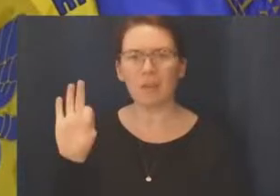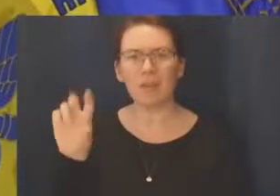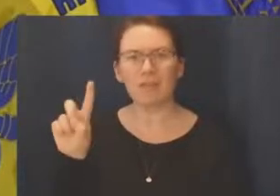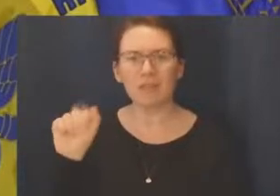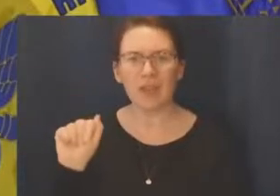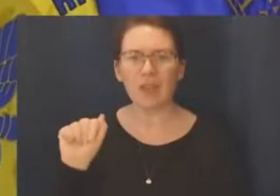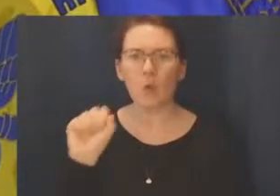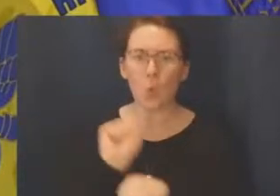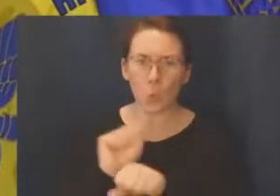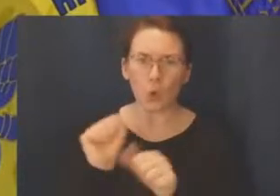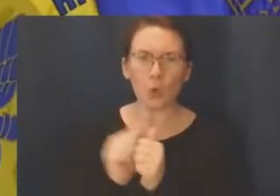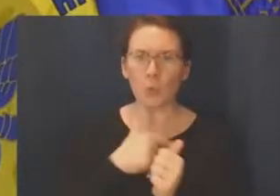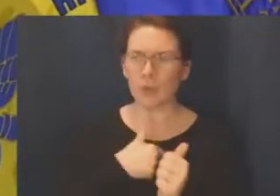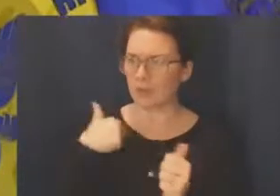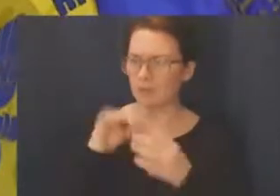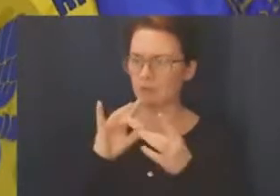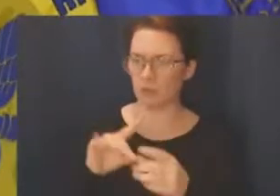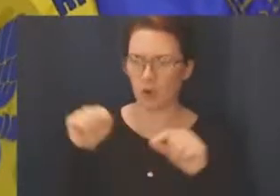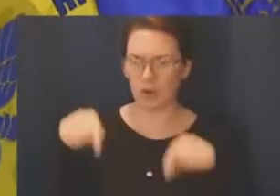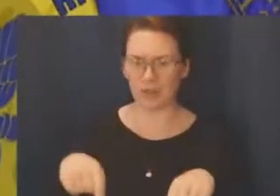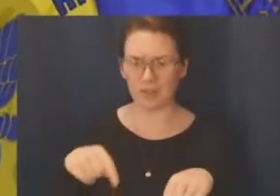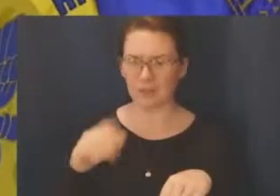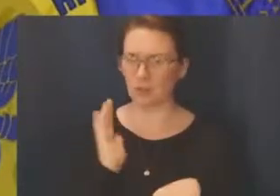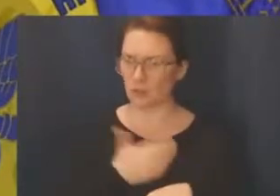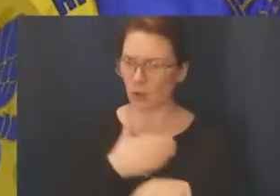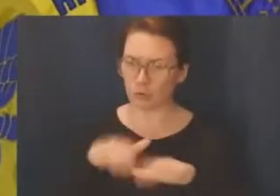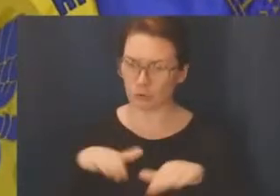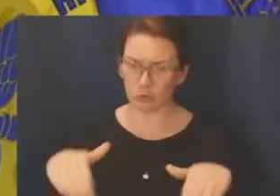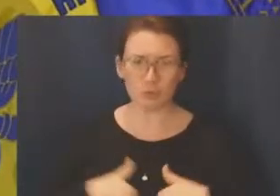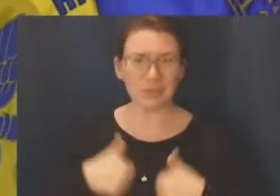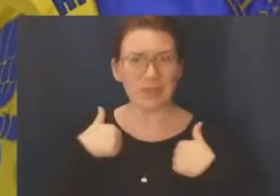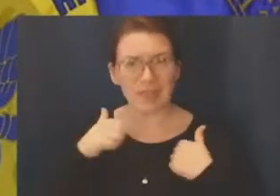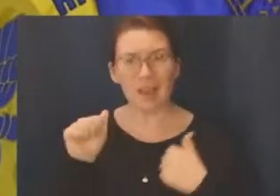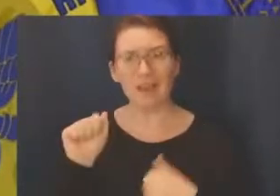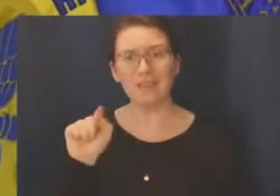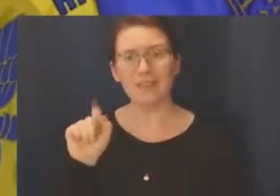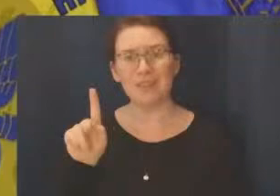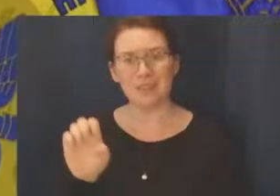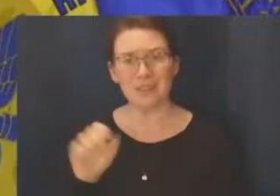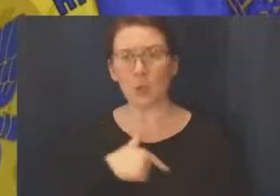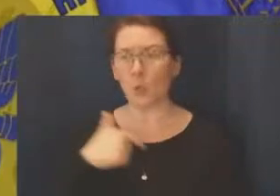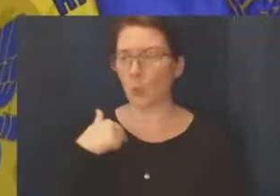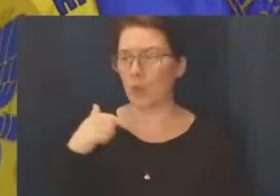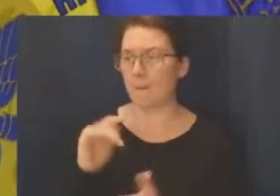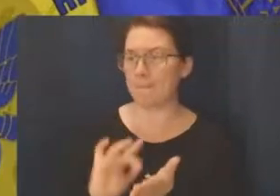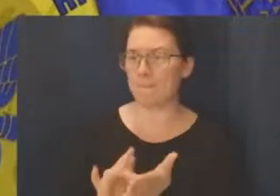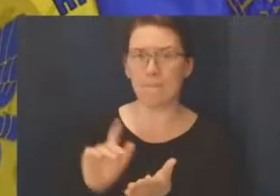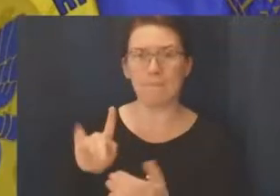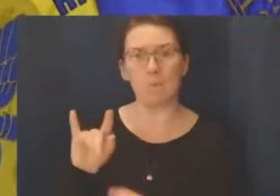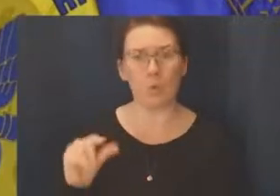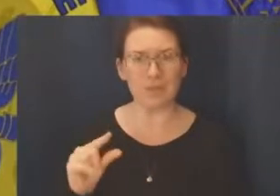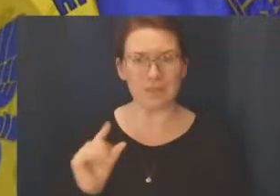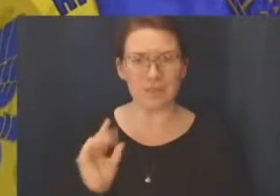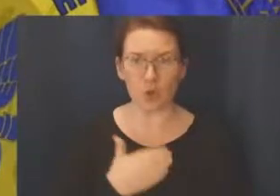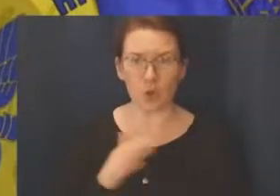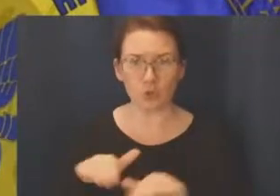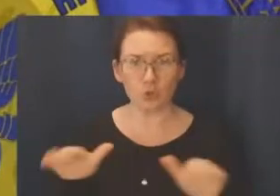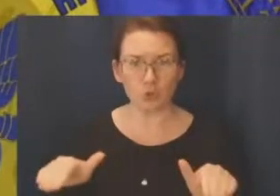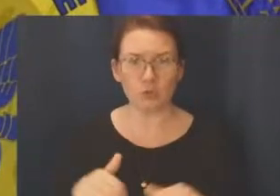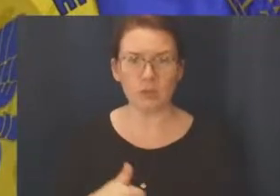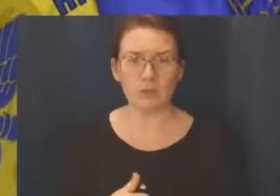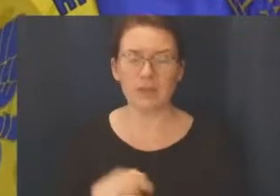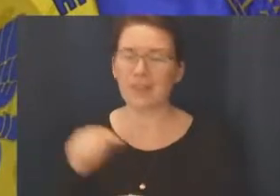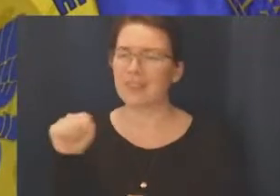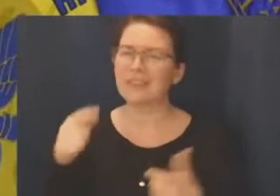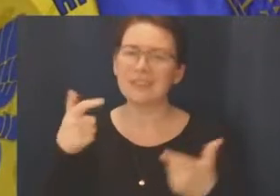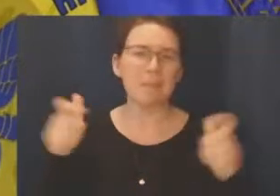is our children's lives at stake. We are poisoning our children. This is a monumental day of turning the tides in this country.